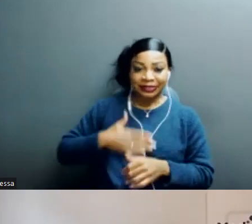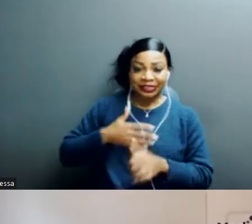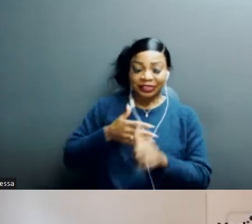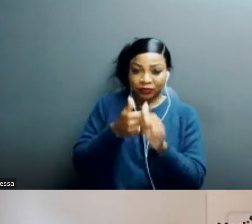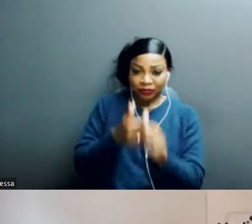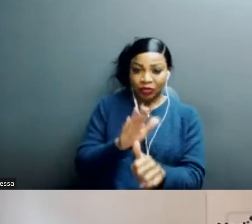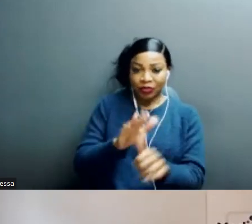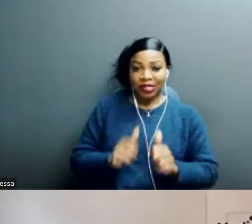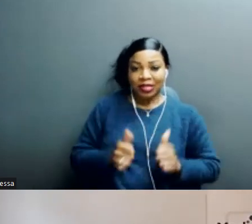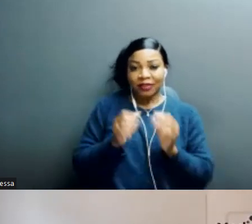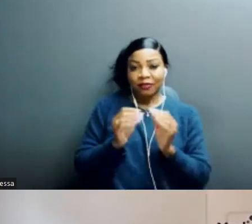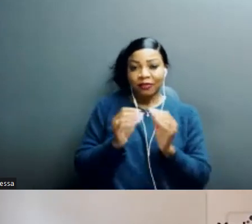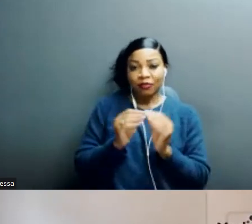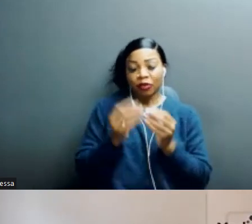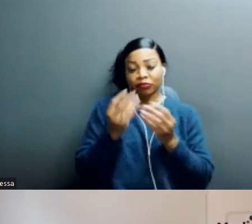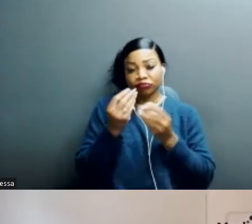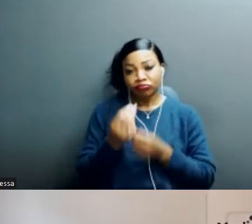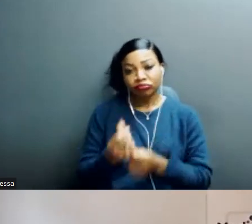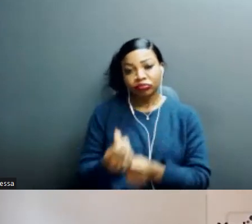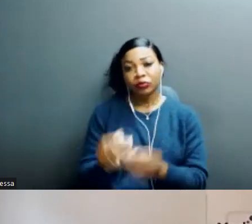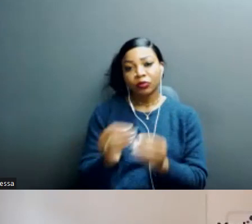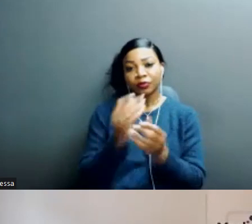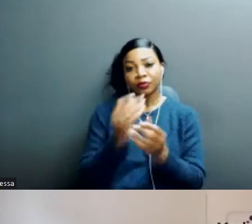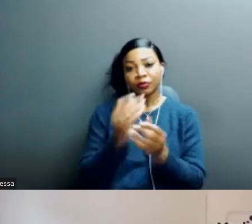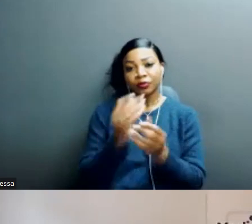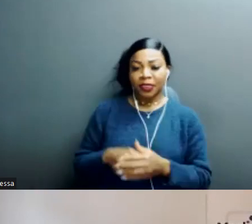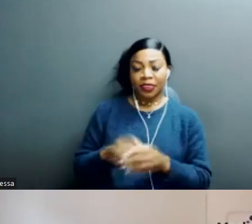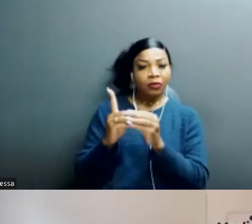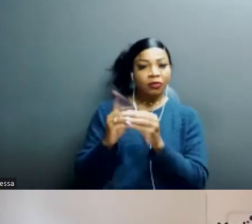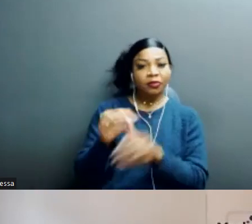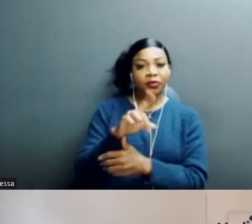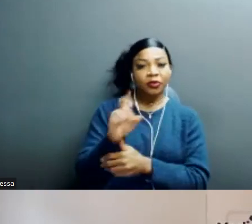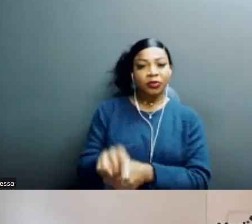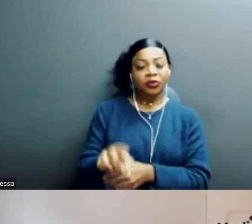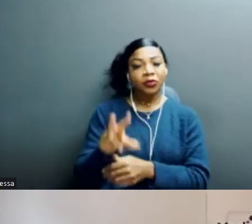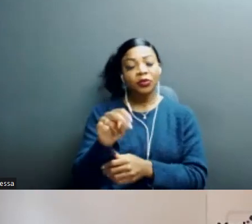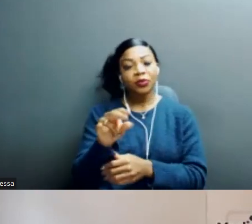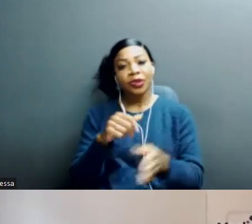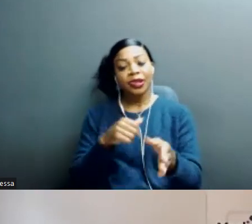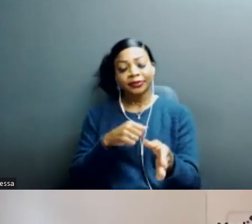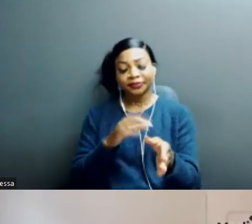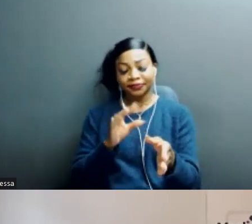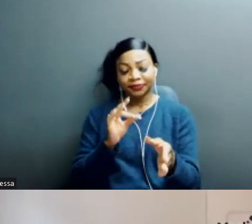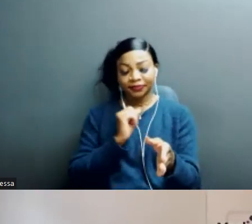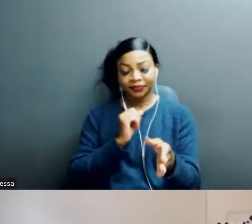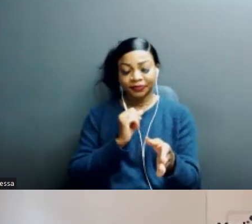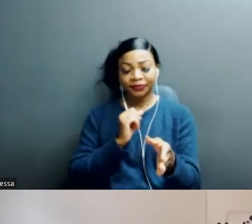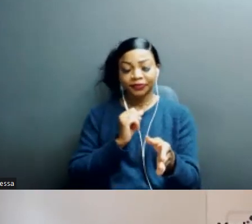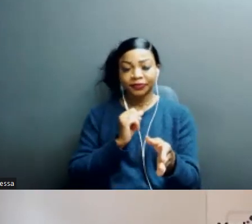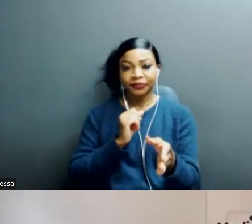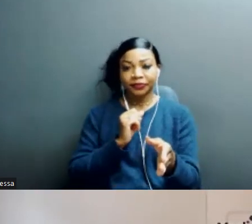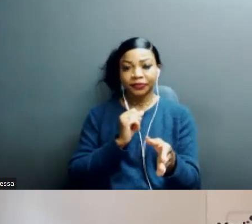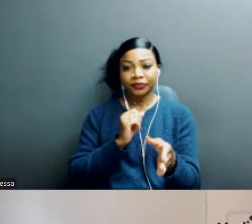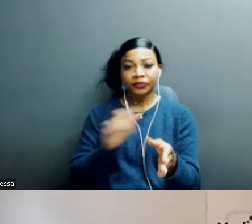easier um I see I think we have one more question actually it was a question regarding